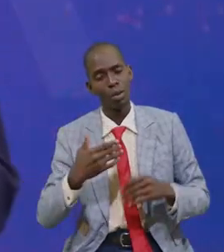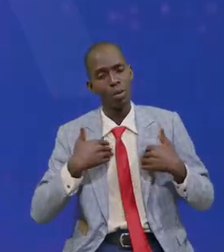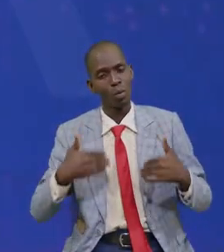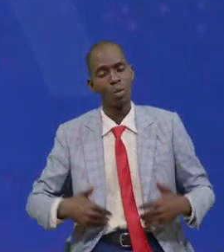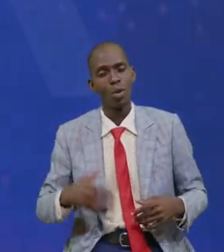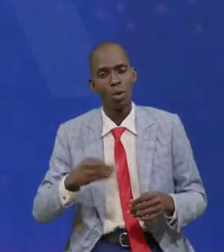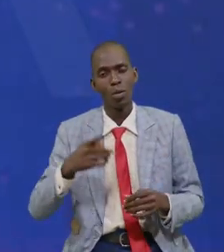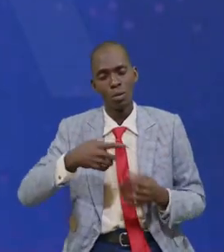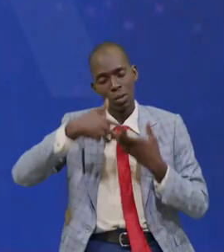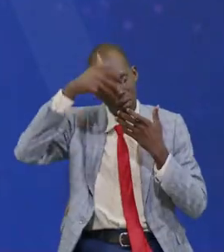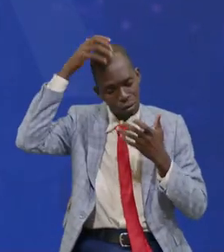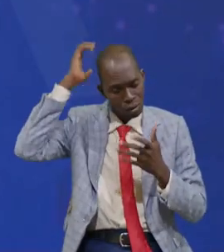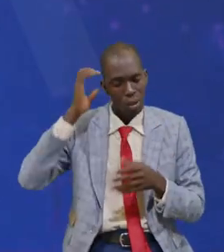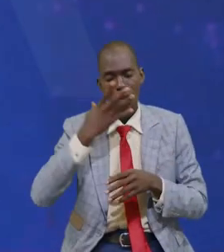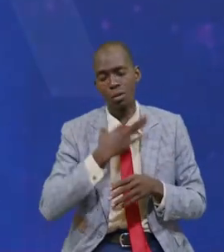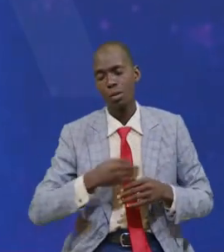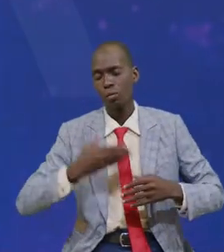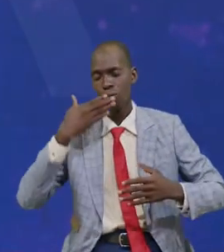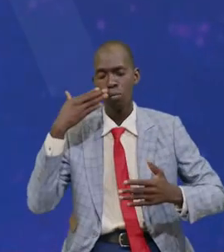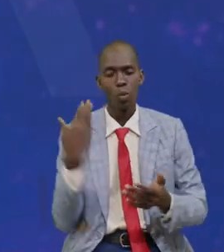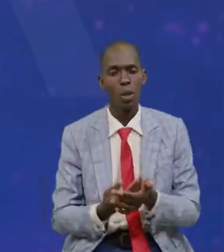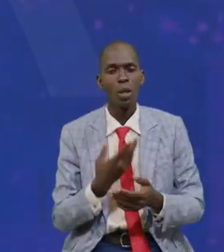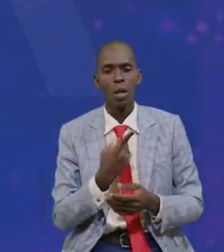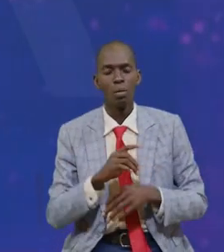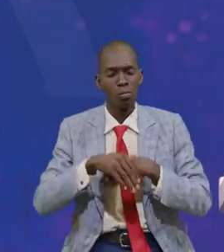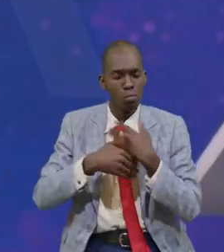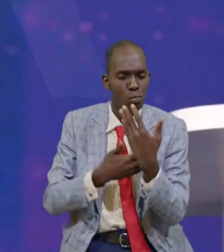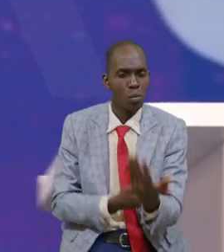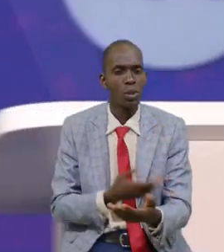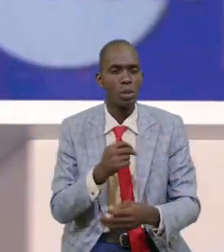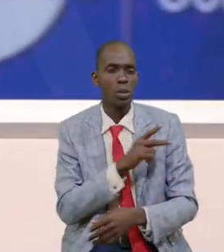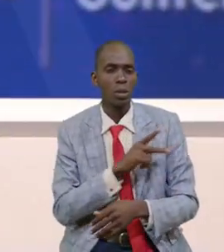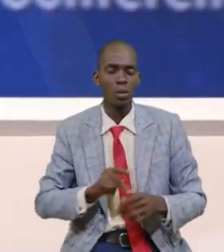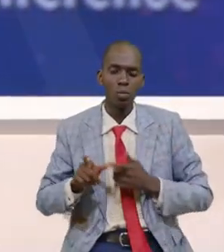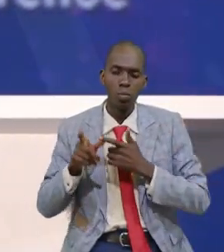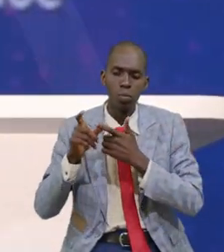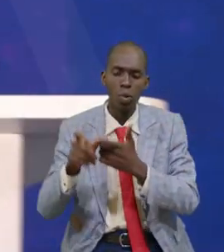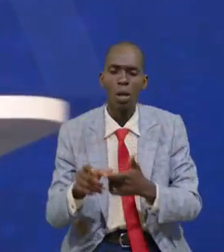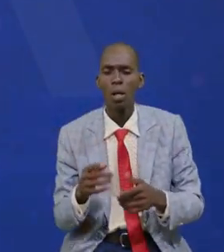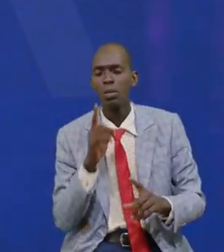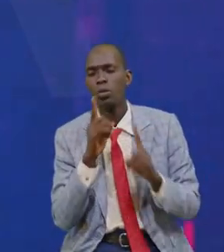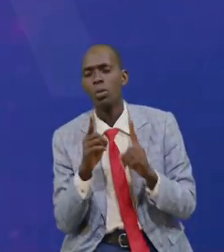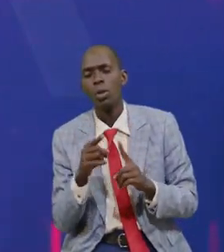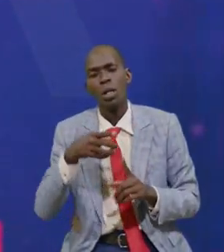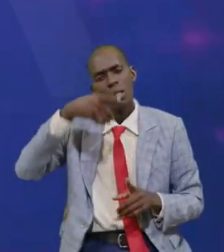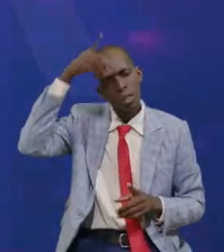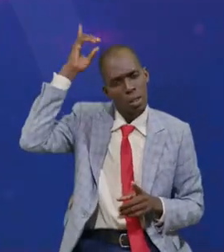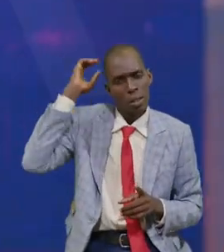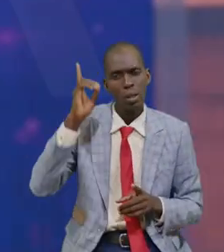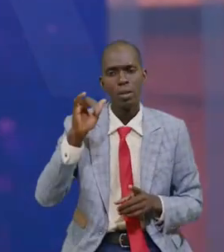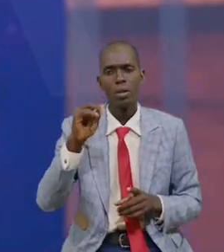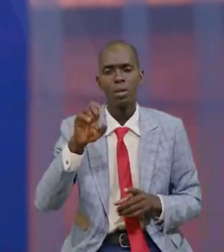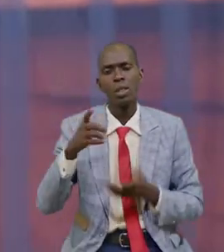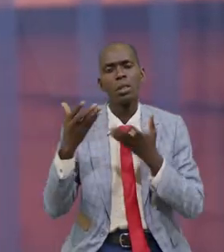And the king came and the king said, Daniel, servant of the living God, is your God whom you